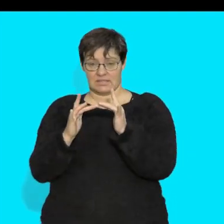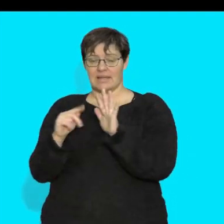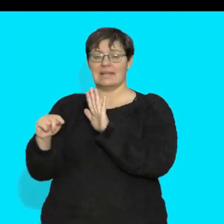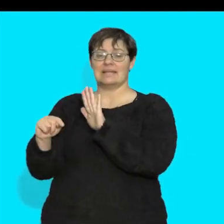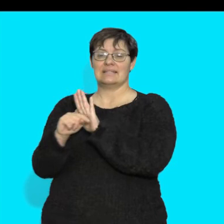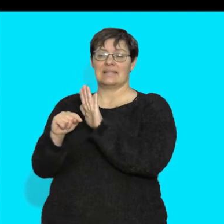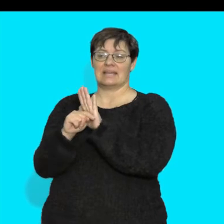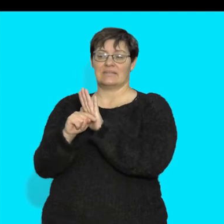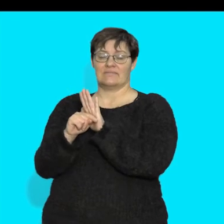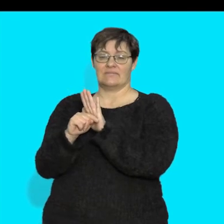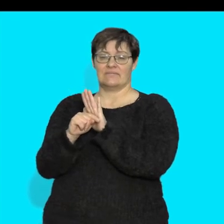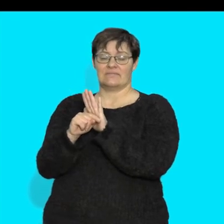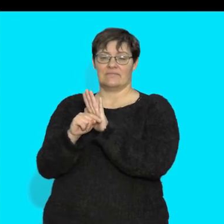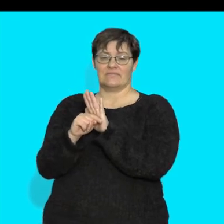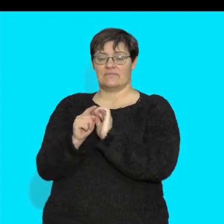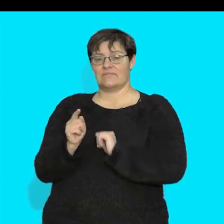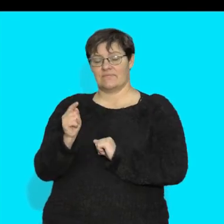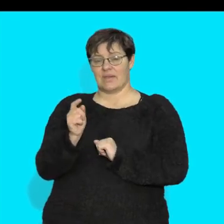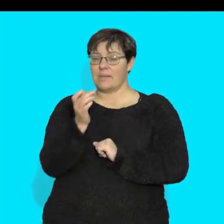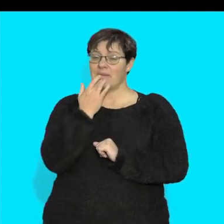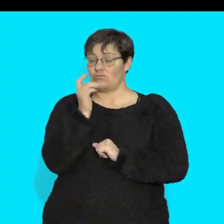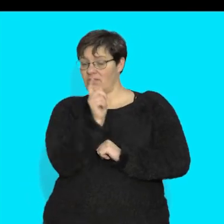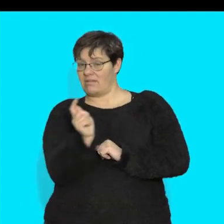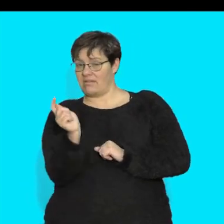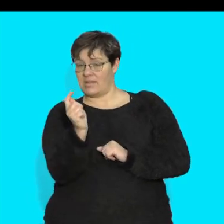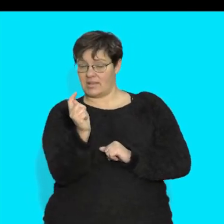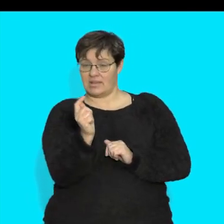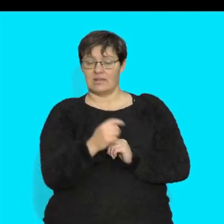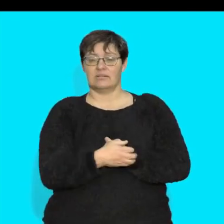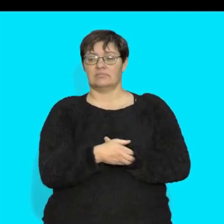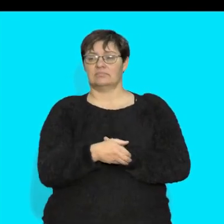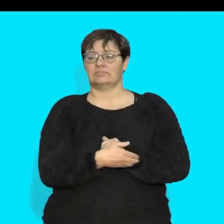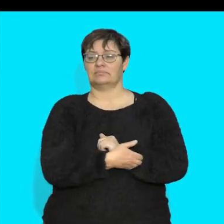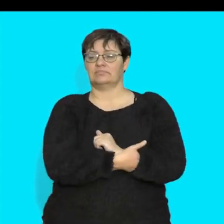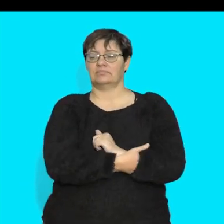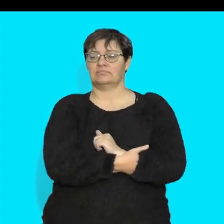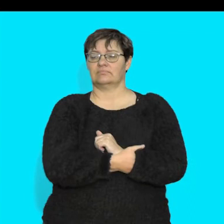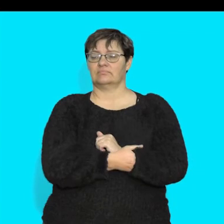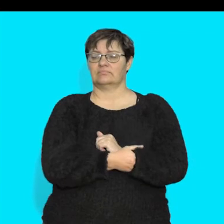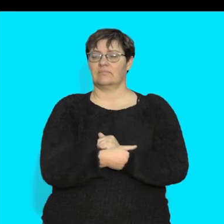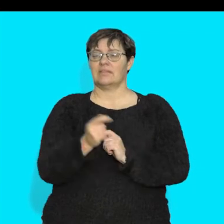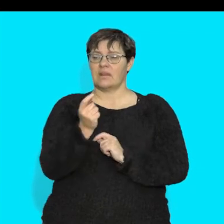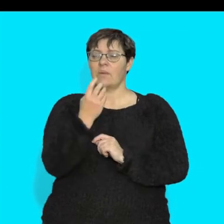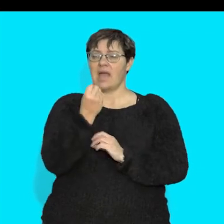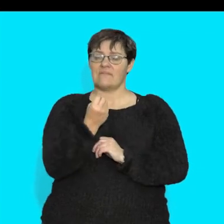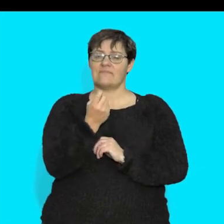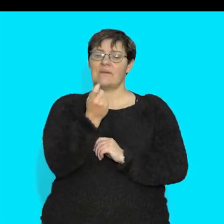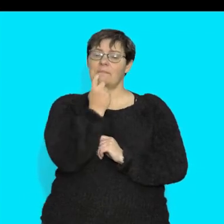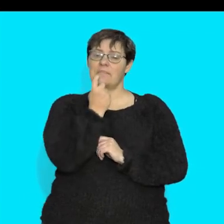battery. And over here, we have some metal rods placed